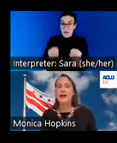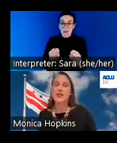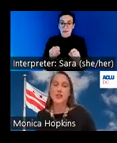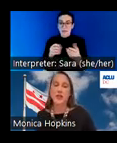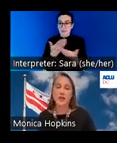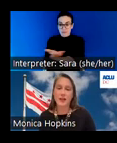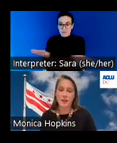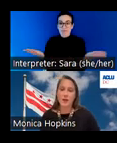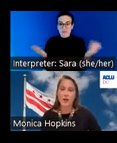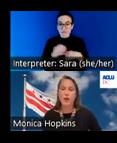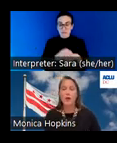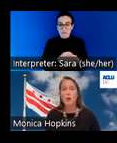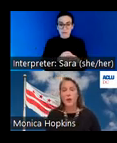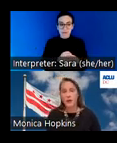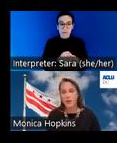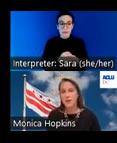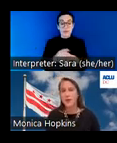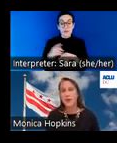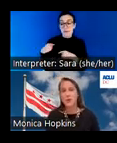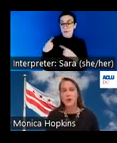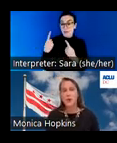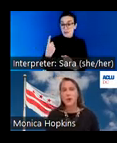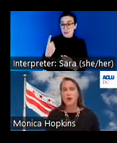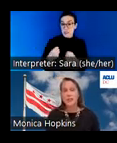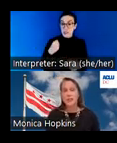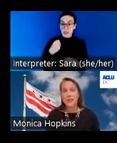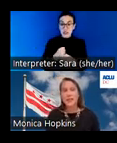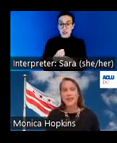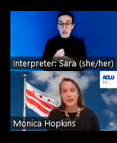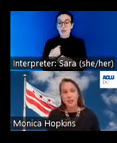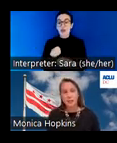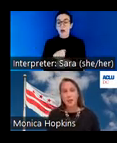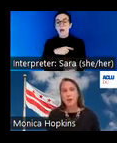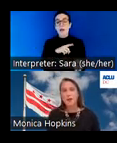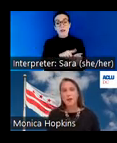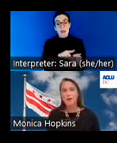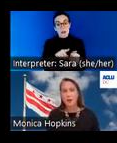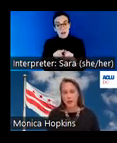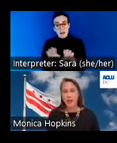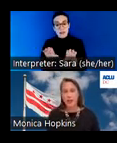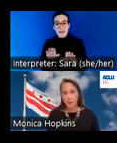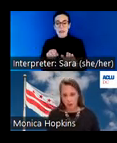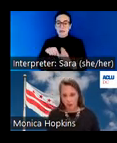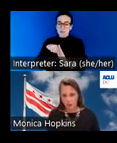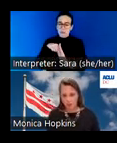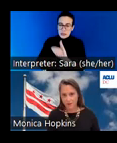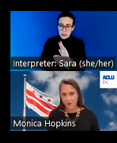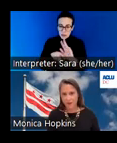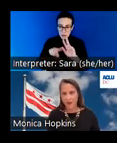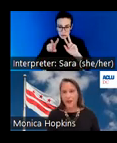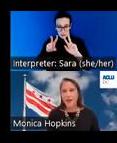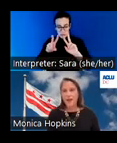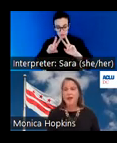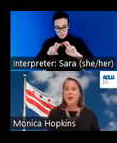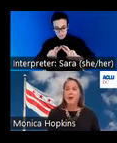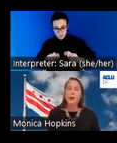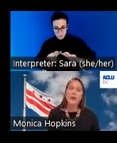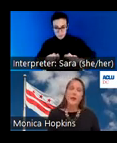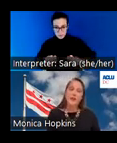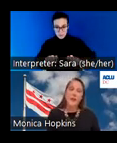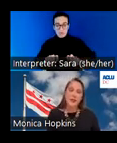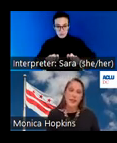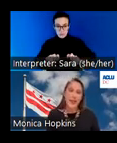During the last year, we also did a deep look inward.